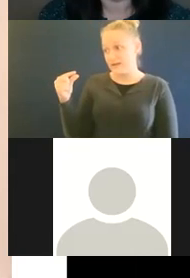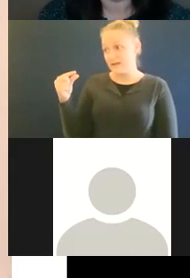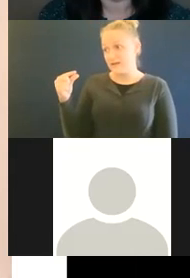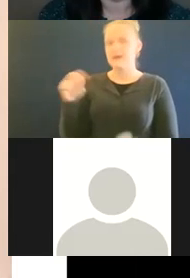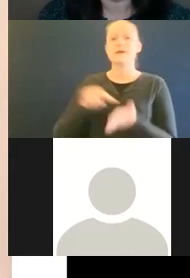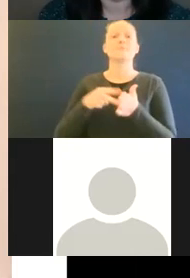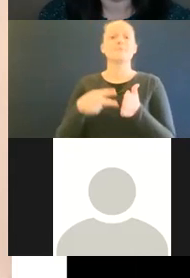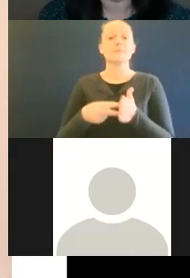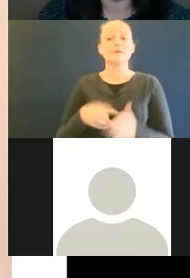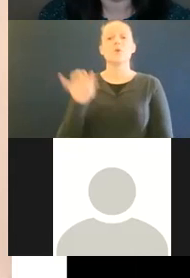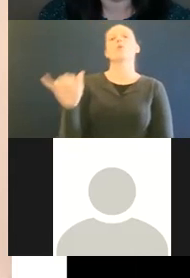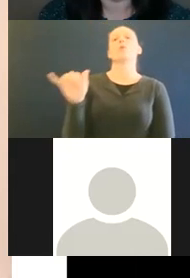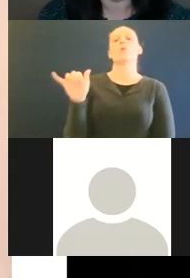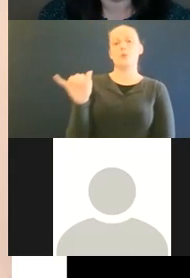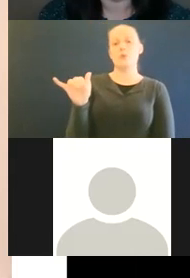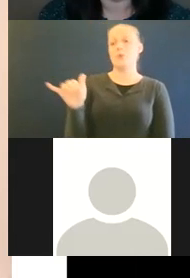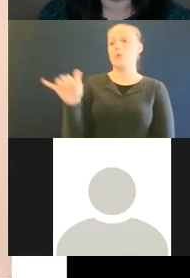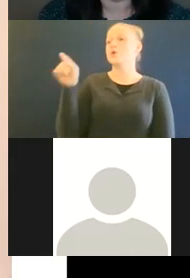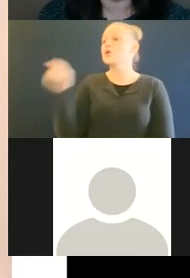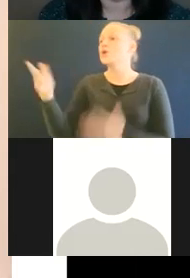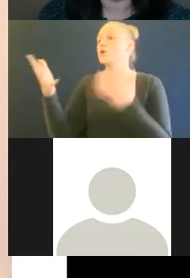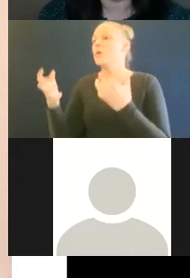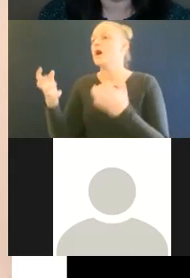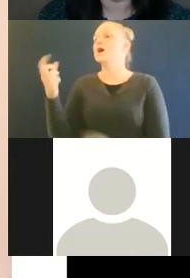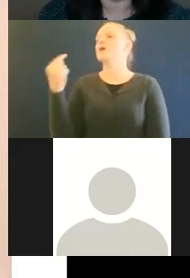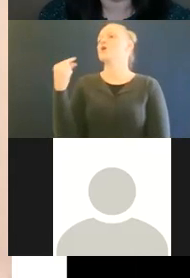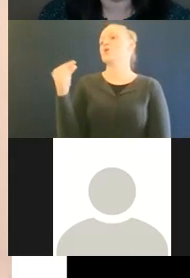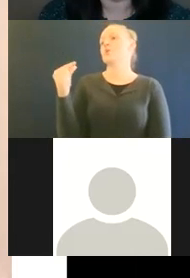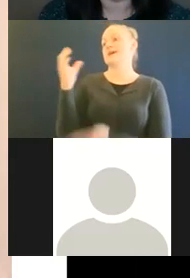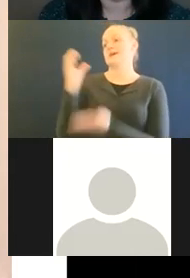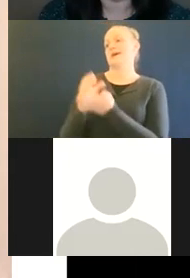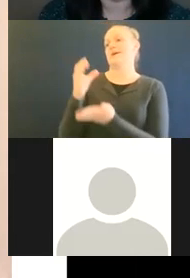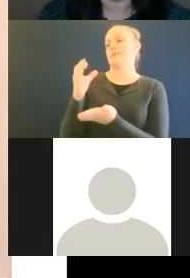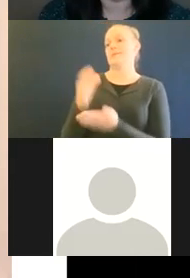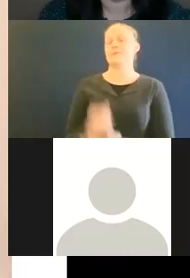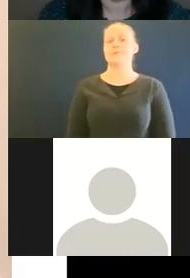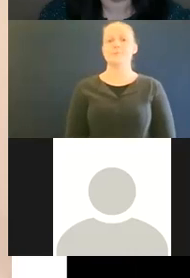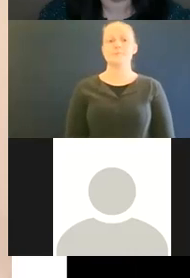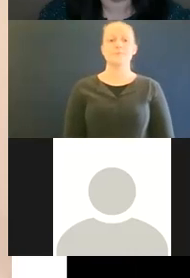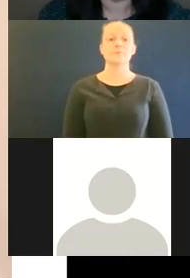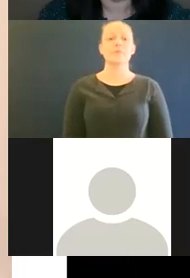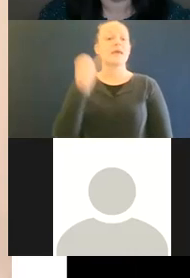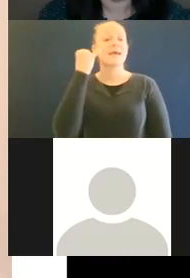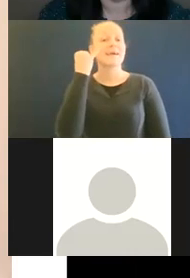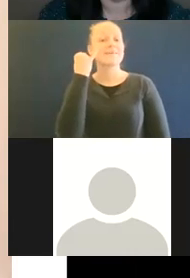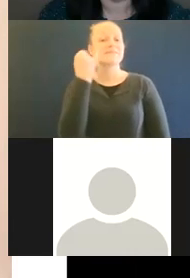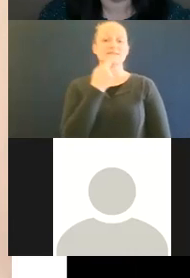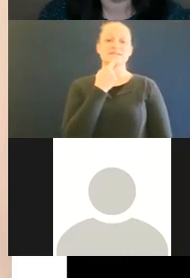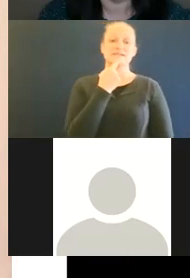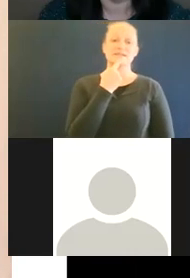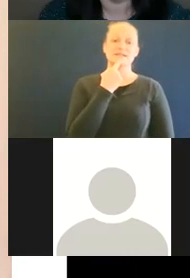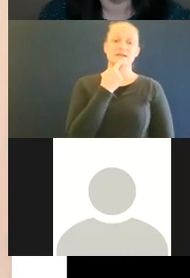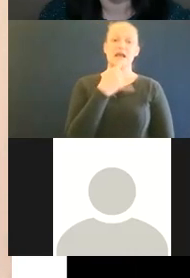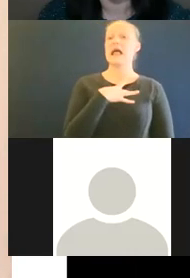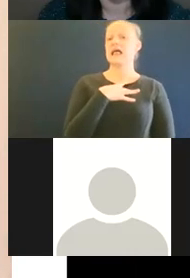would really know. I know they want that green cup. Or if I were to say